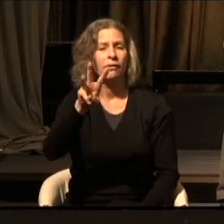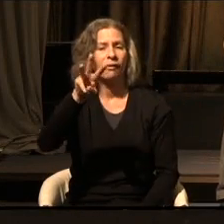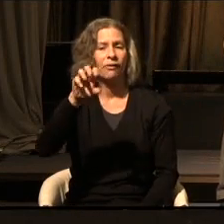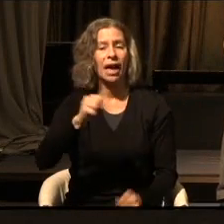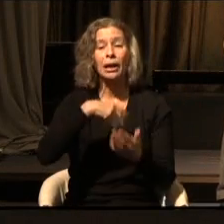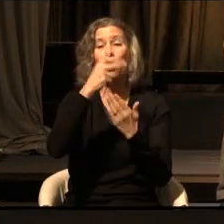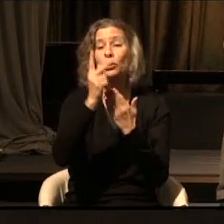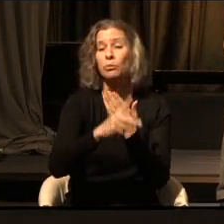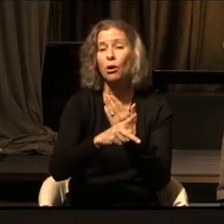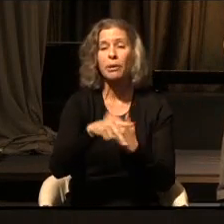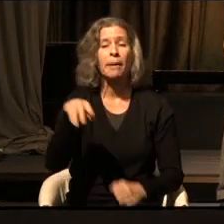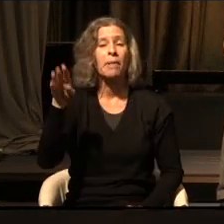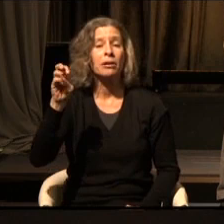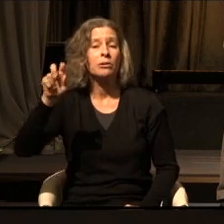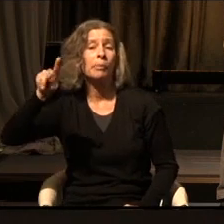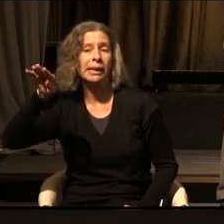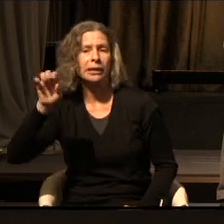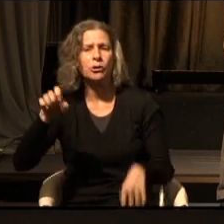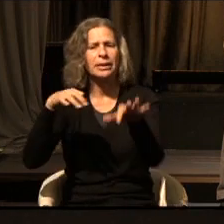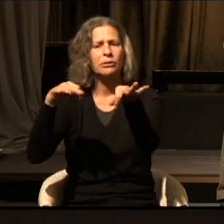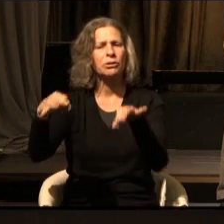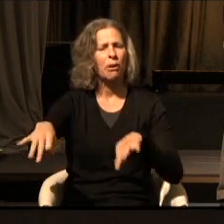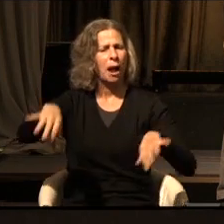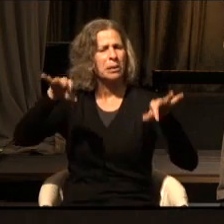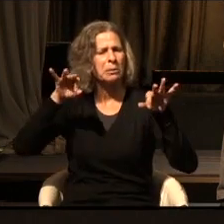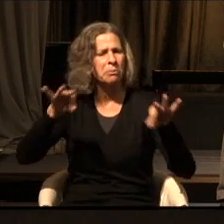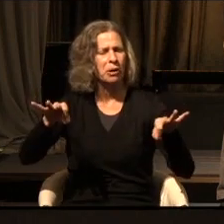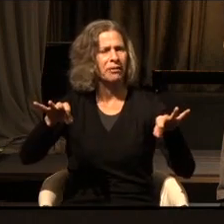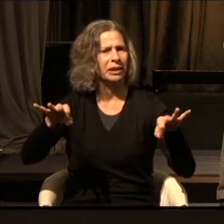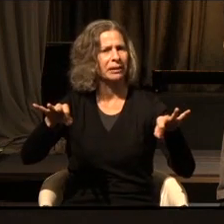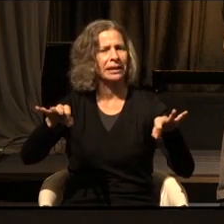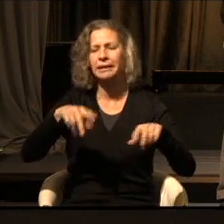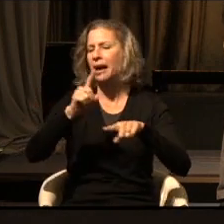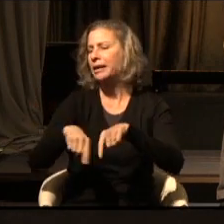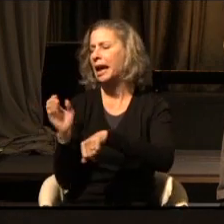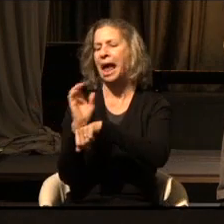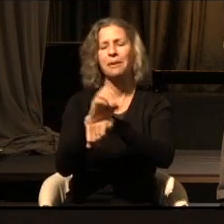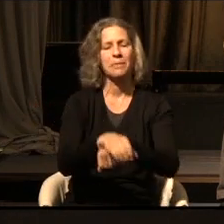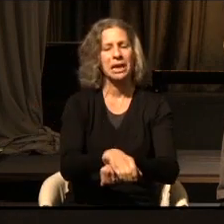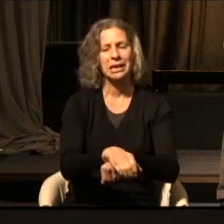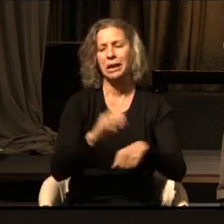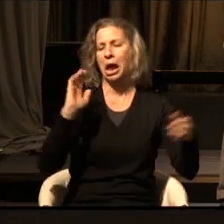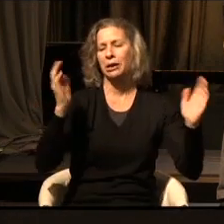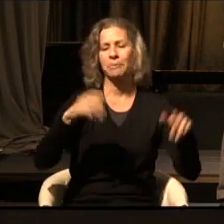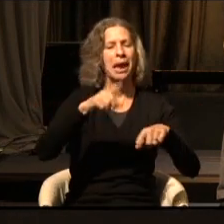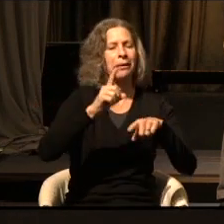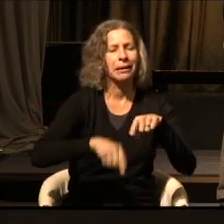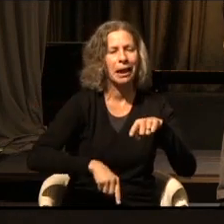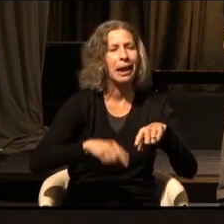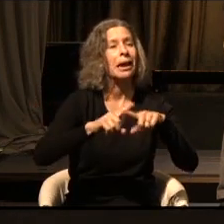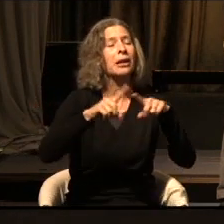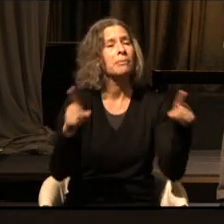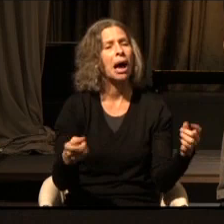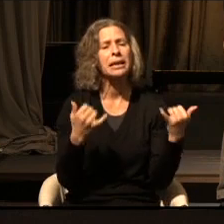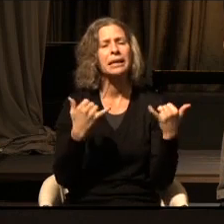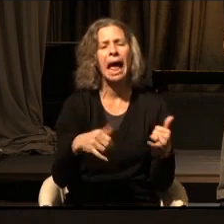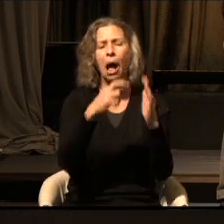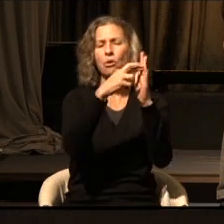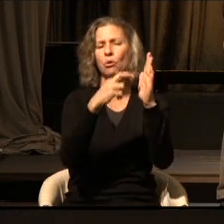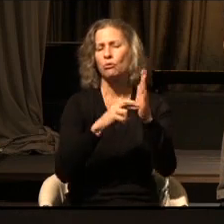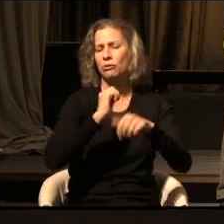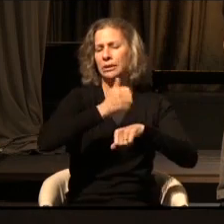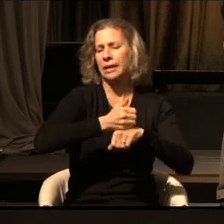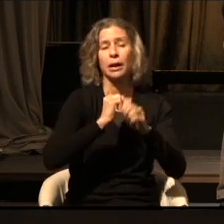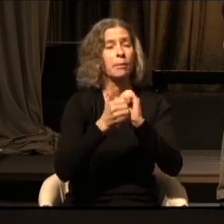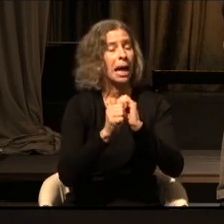Beatrice described it in a way that I could hardly compete with or compare to. But just logistically, the way this works